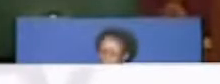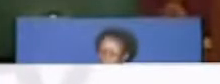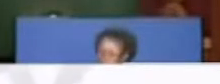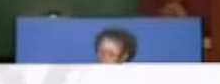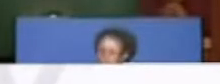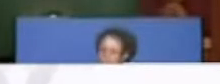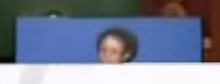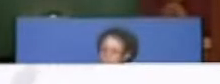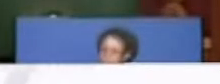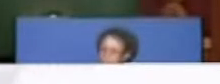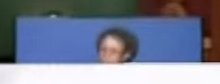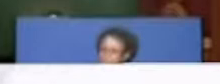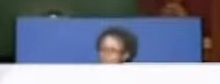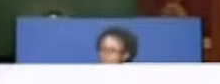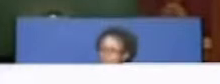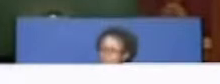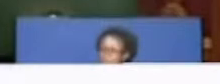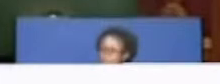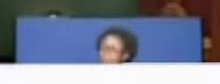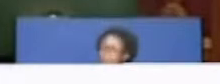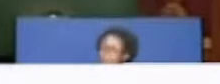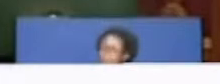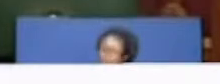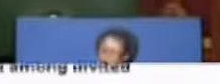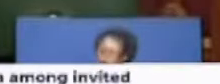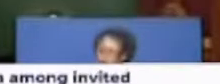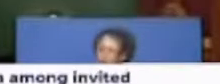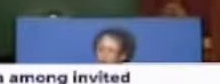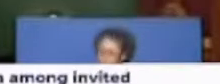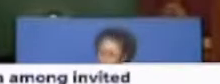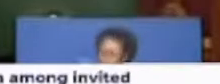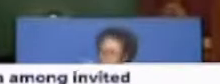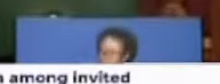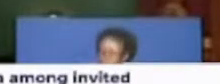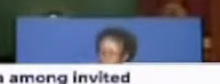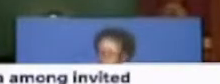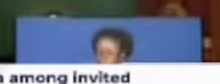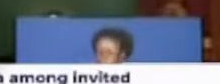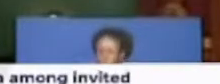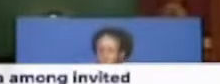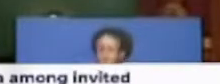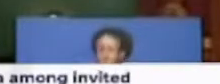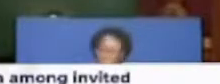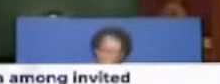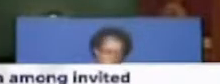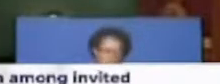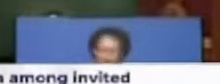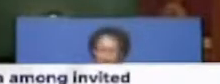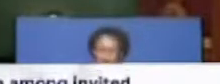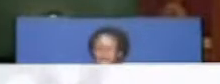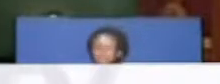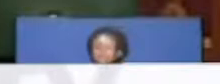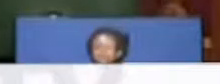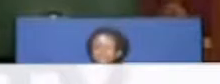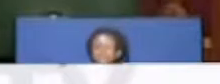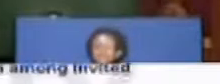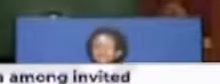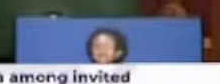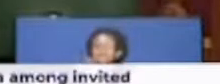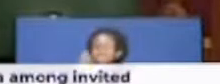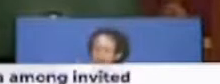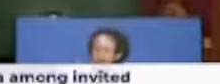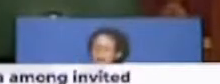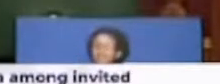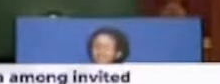an eventual manufacture of our locally produced vaccines by Easter of next year.